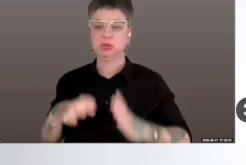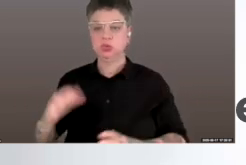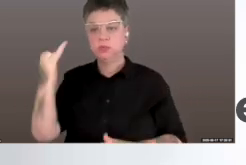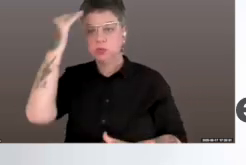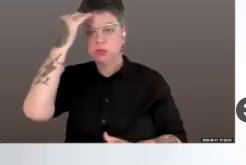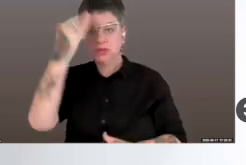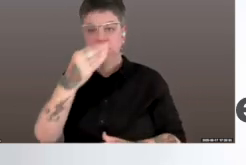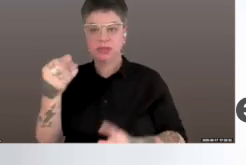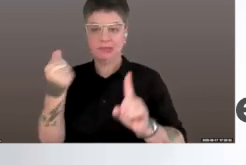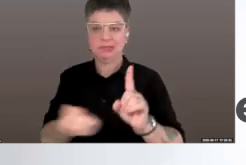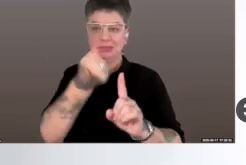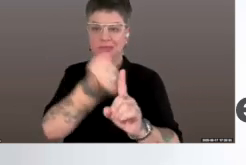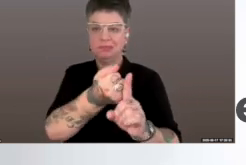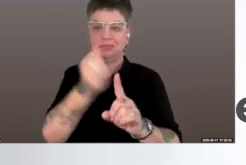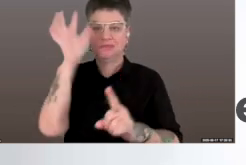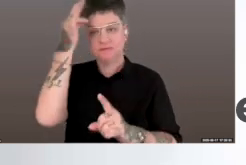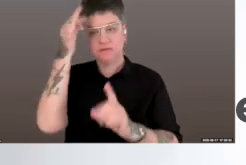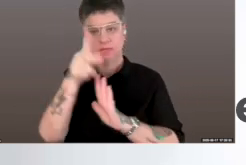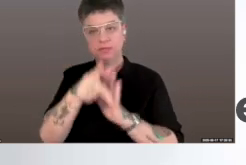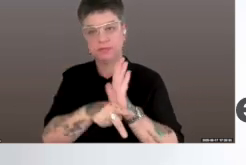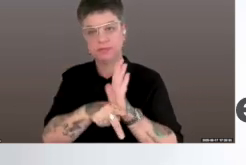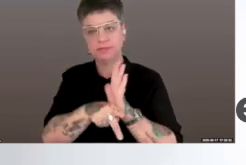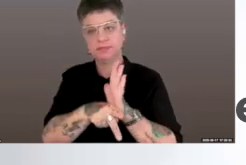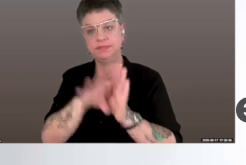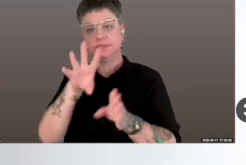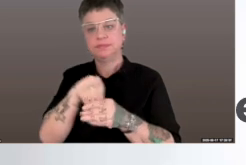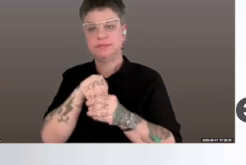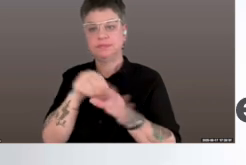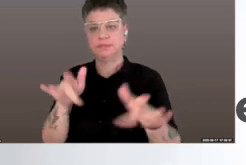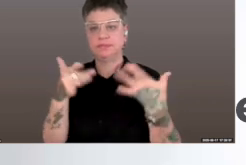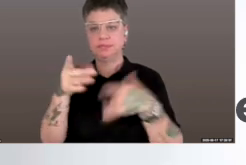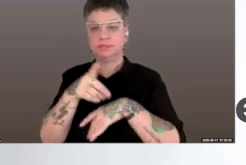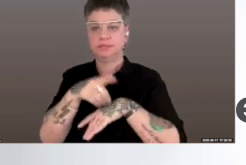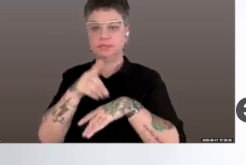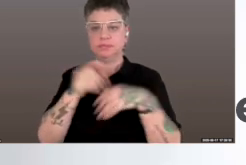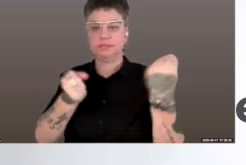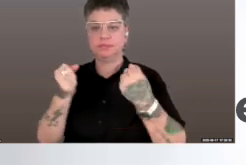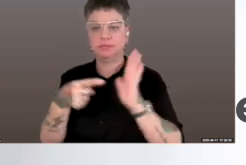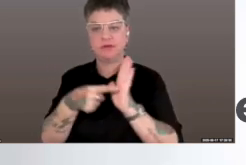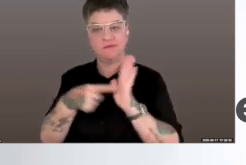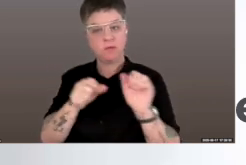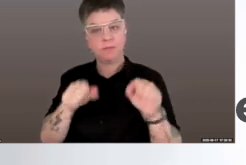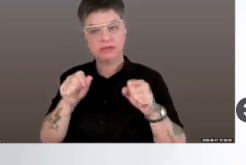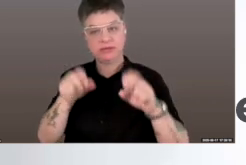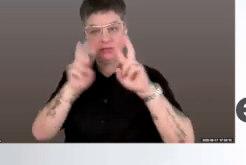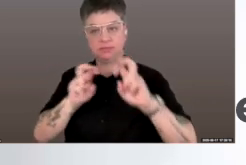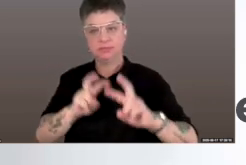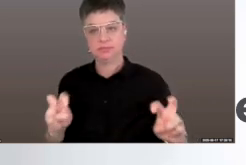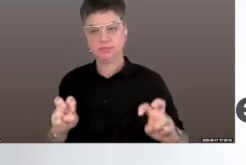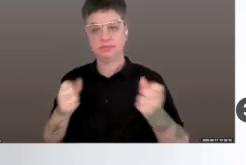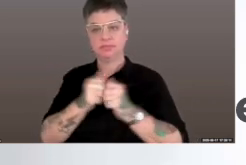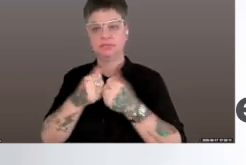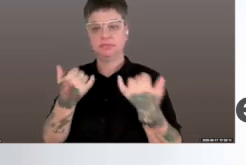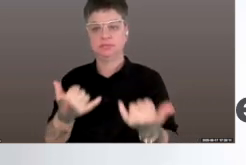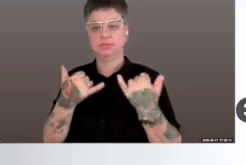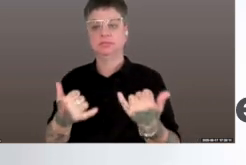First up, we have the Regional Clean Mobility Pilot Projects, which originated as the Targeted Car